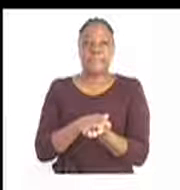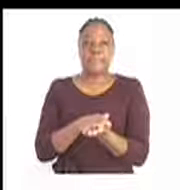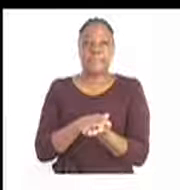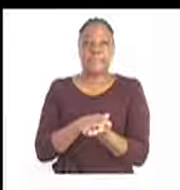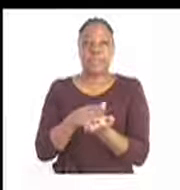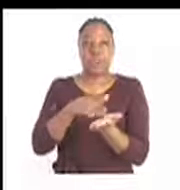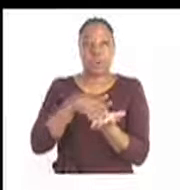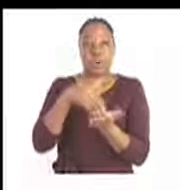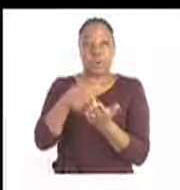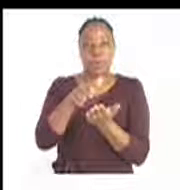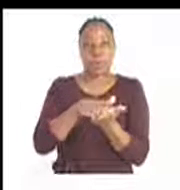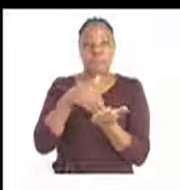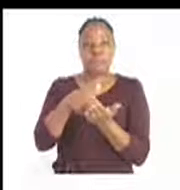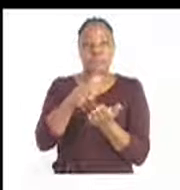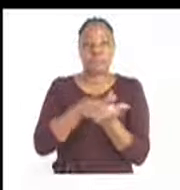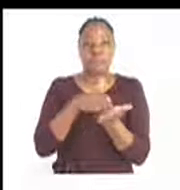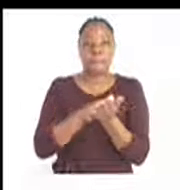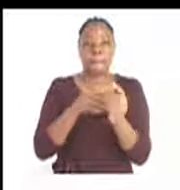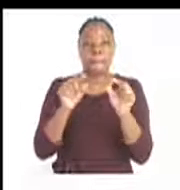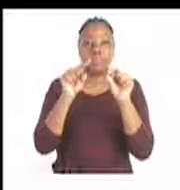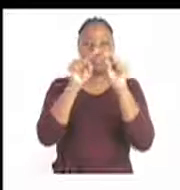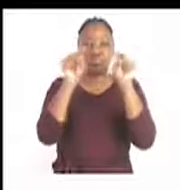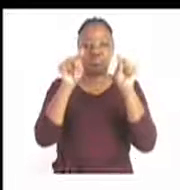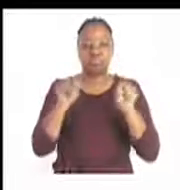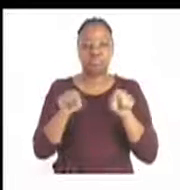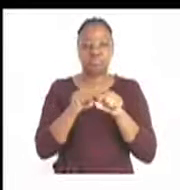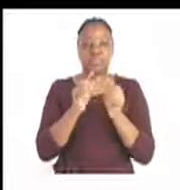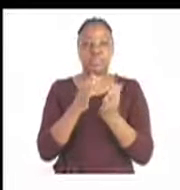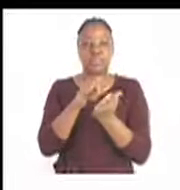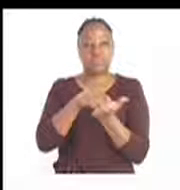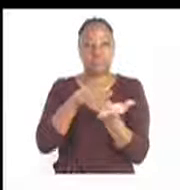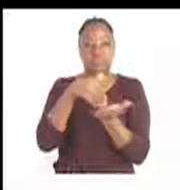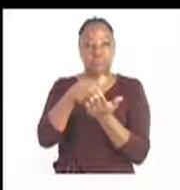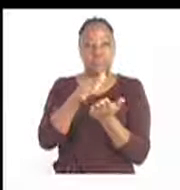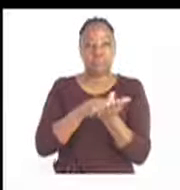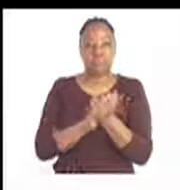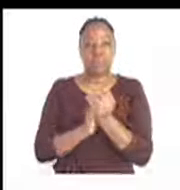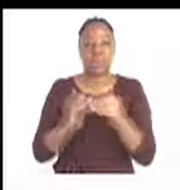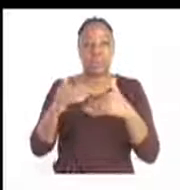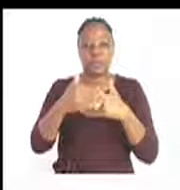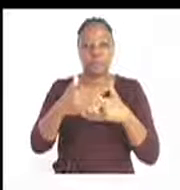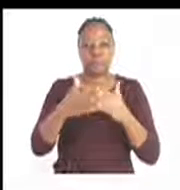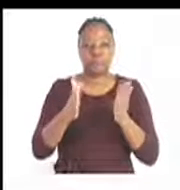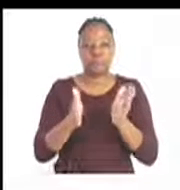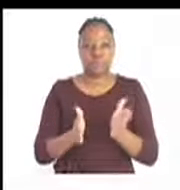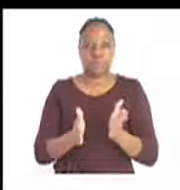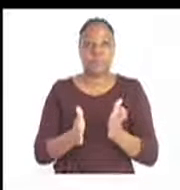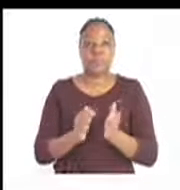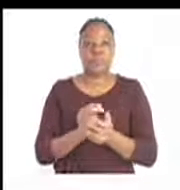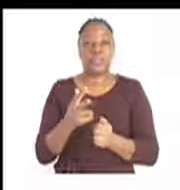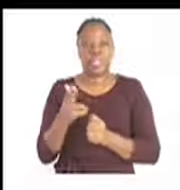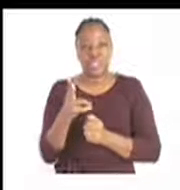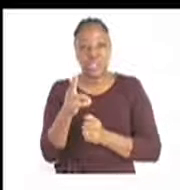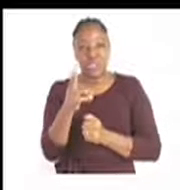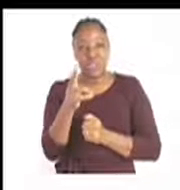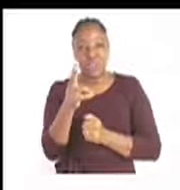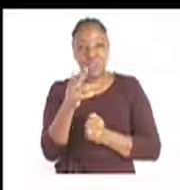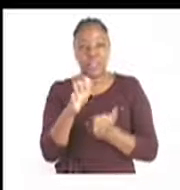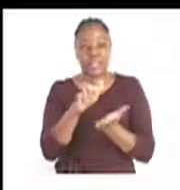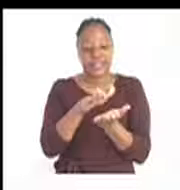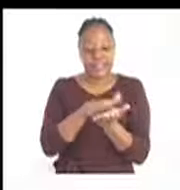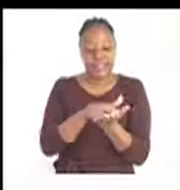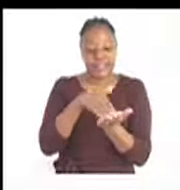box. It can be any box. It can be a cereal box. It can be a box for anything. Just make sure that